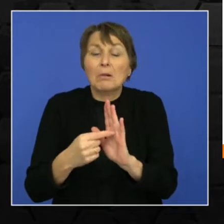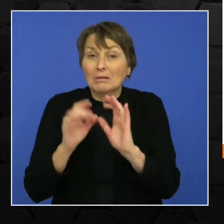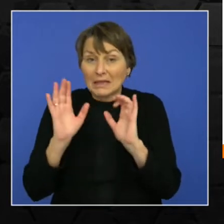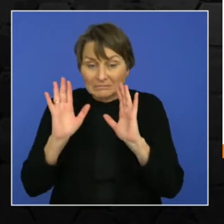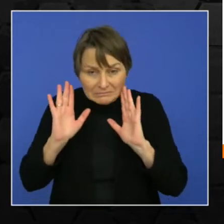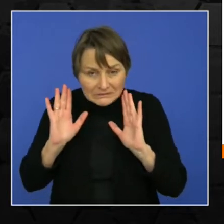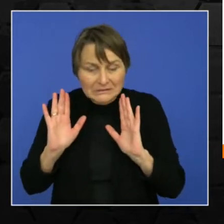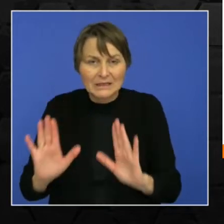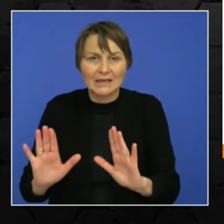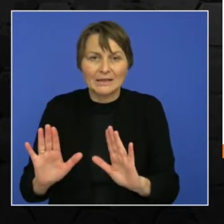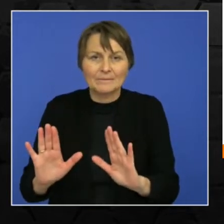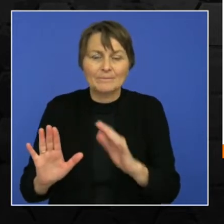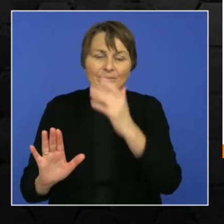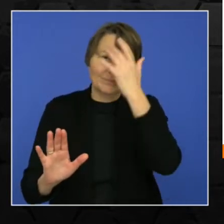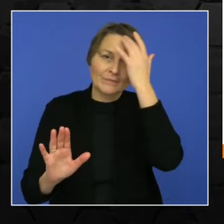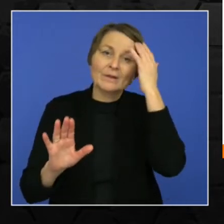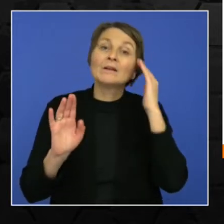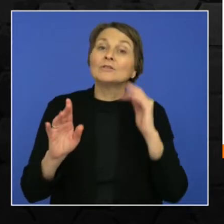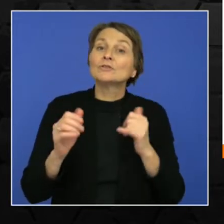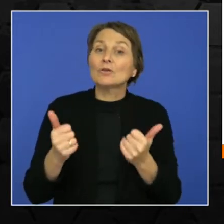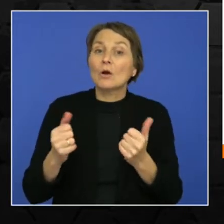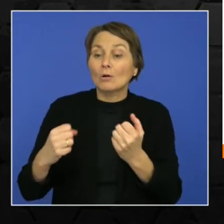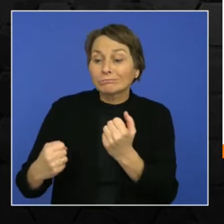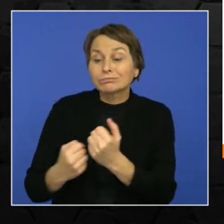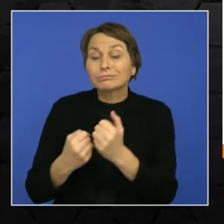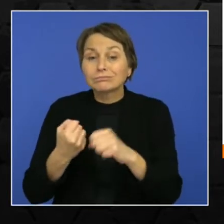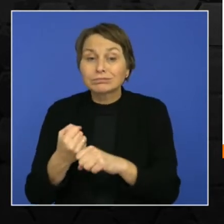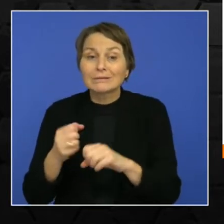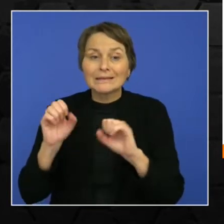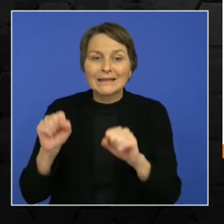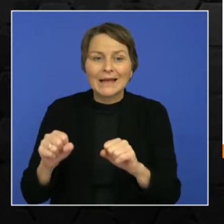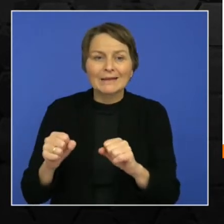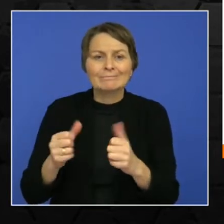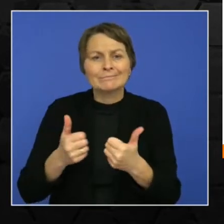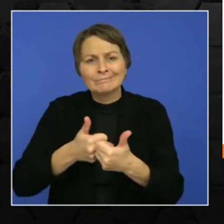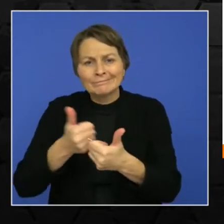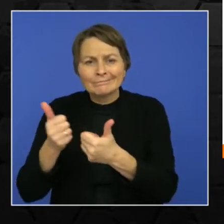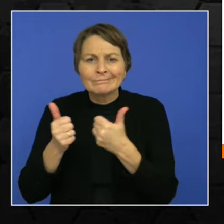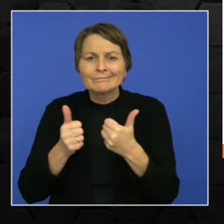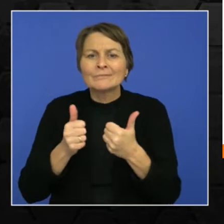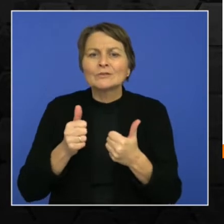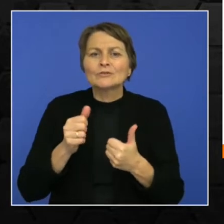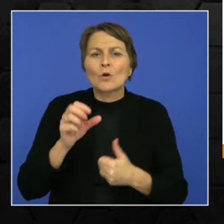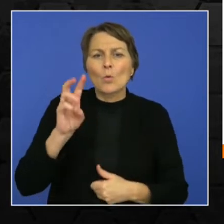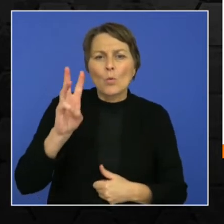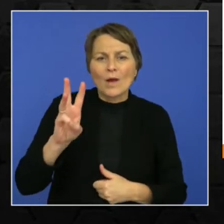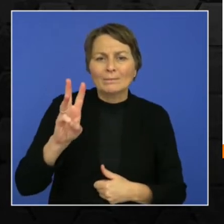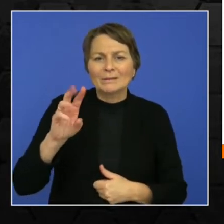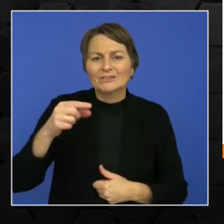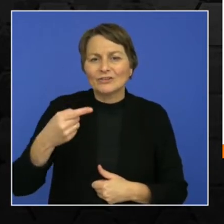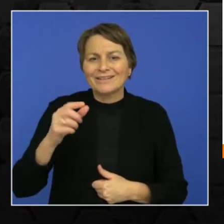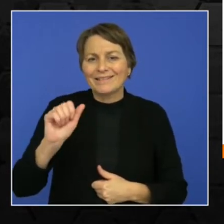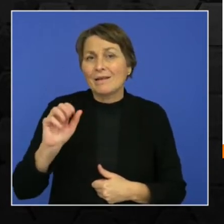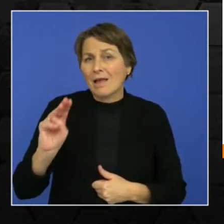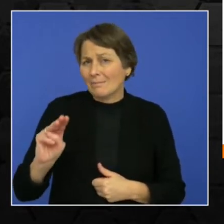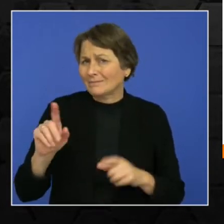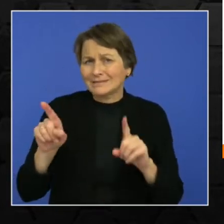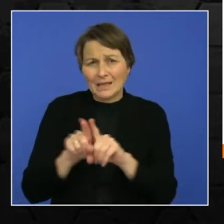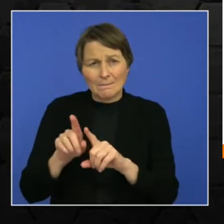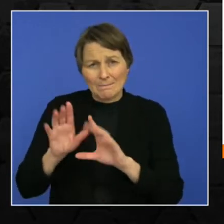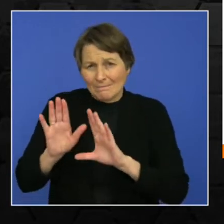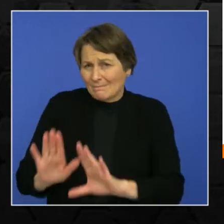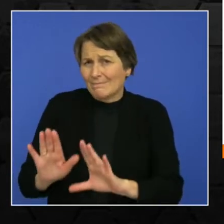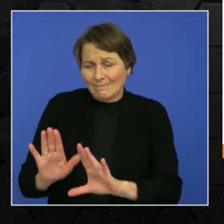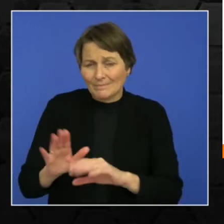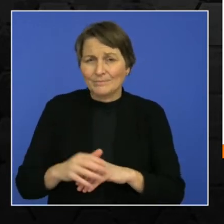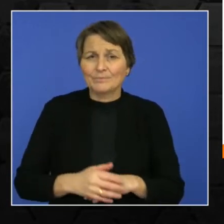system also because it's again supporting WebGL. So it's a very, very safe space, you can say, all on that end. And coding in one level, if you already use